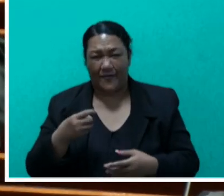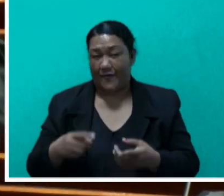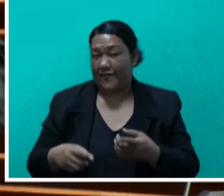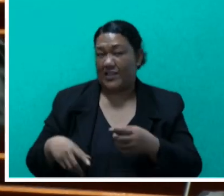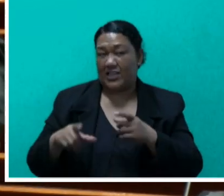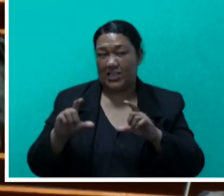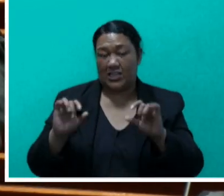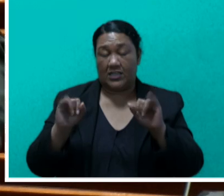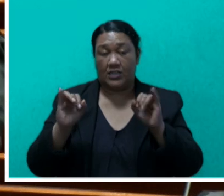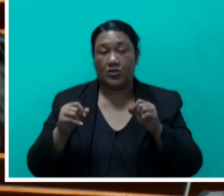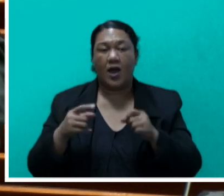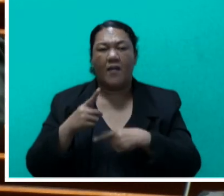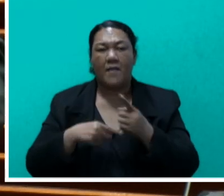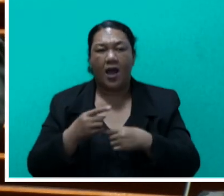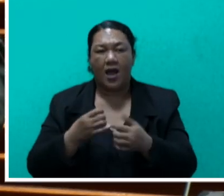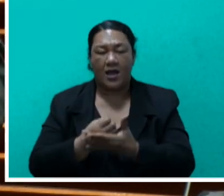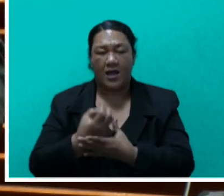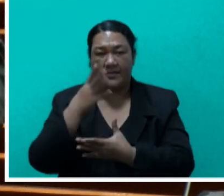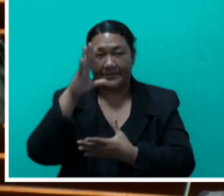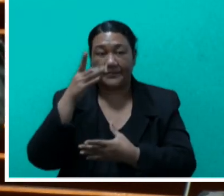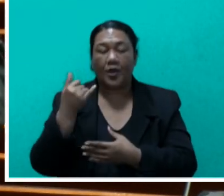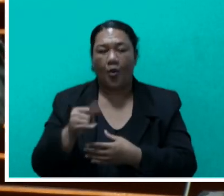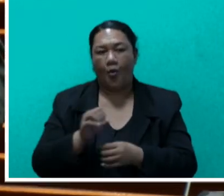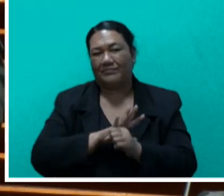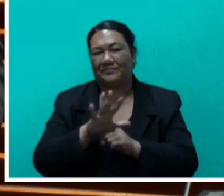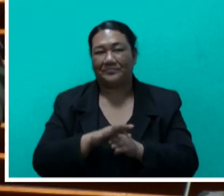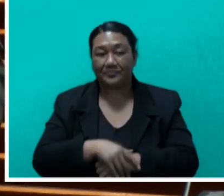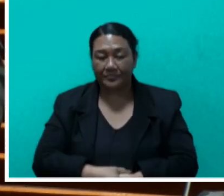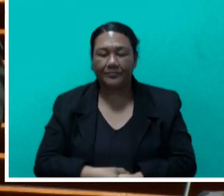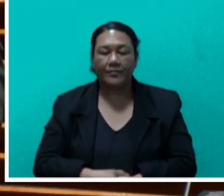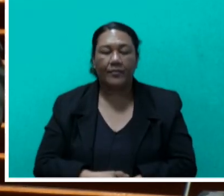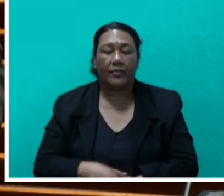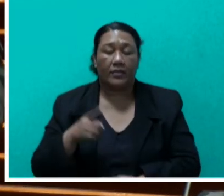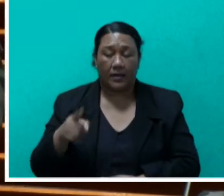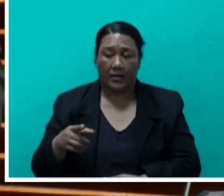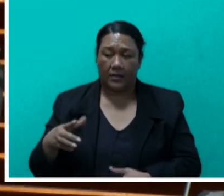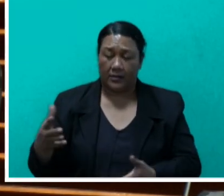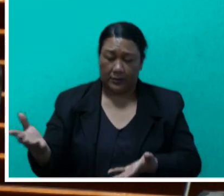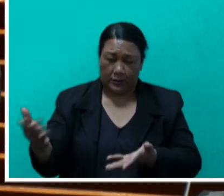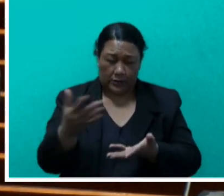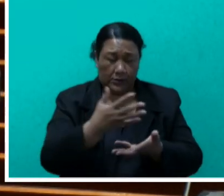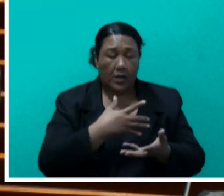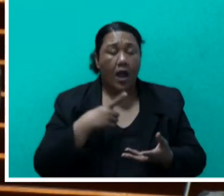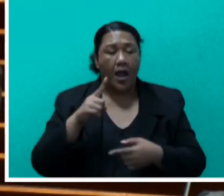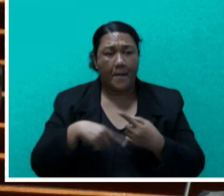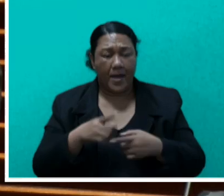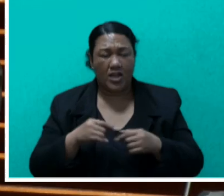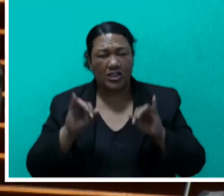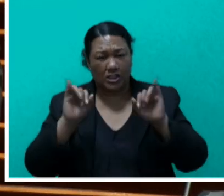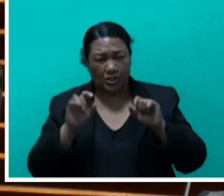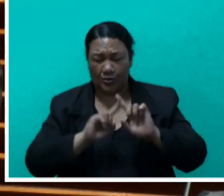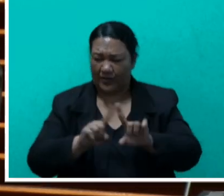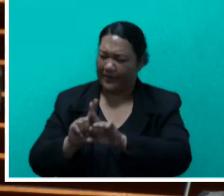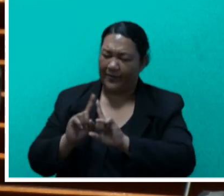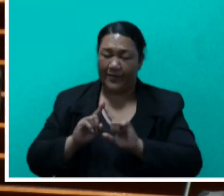pandemic. Mr. Speaker, sir, given the increasing demand and broad interrelated issues facing our rural communities, the